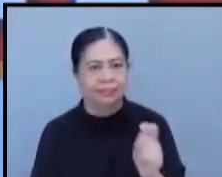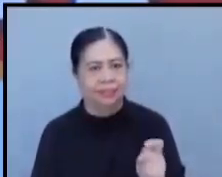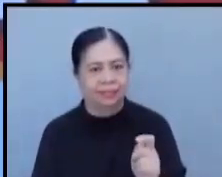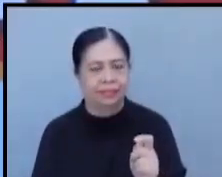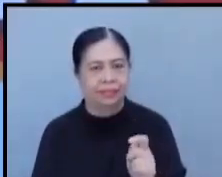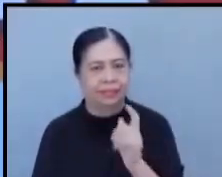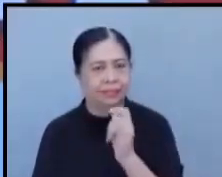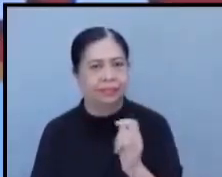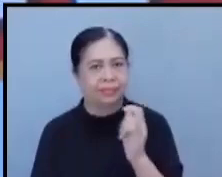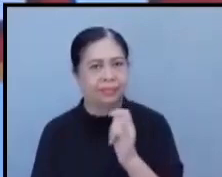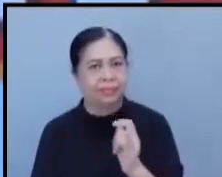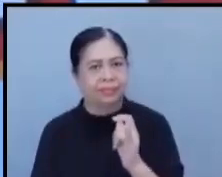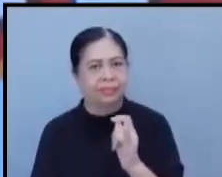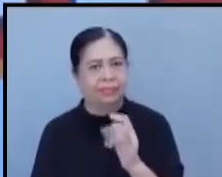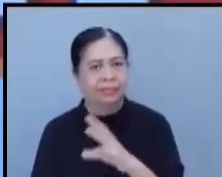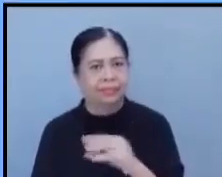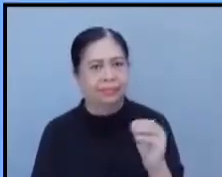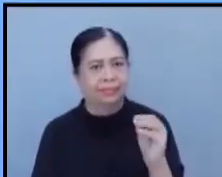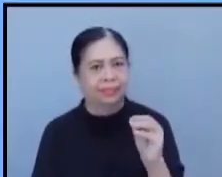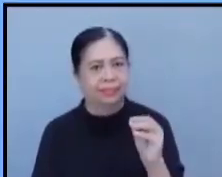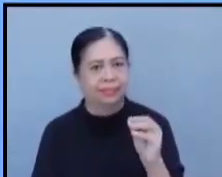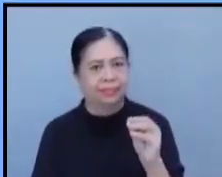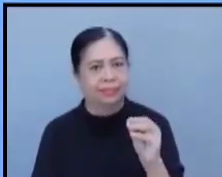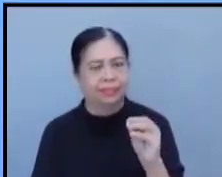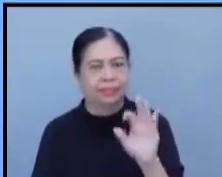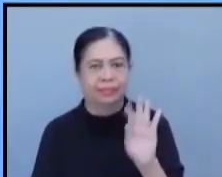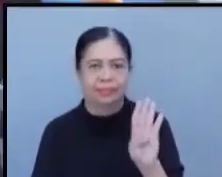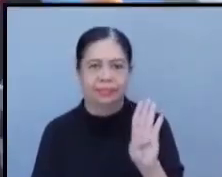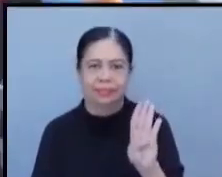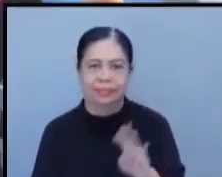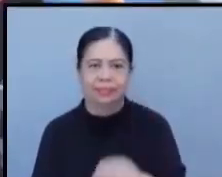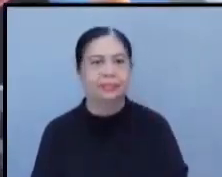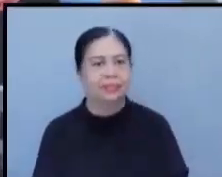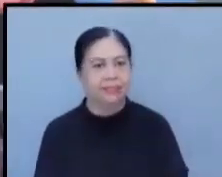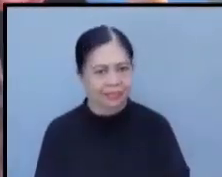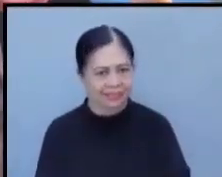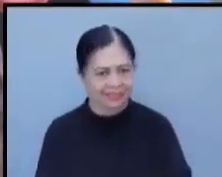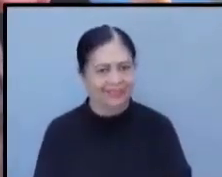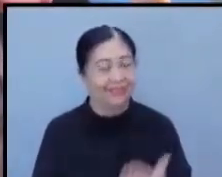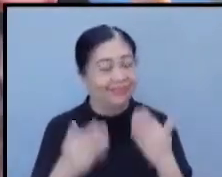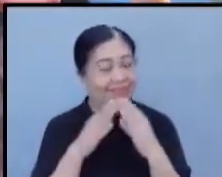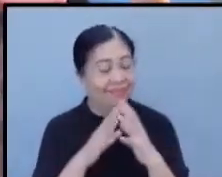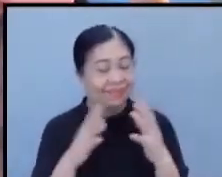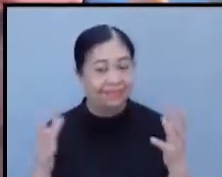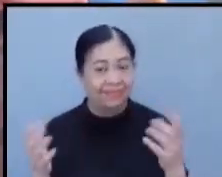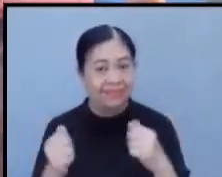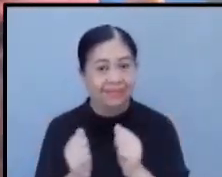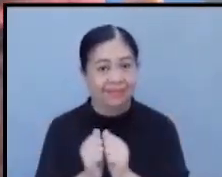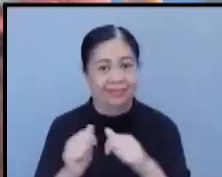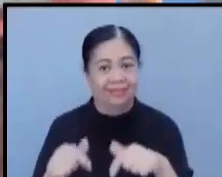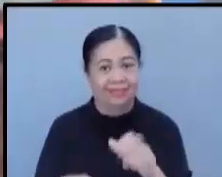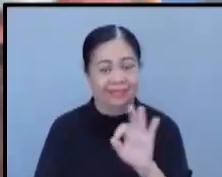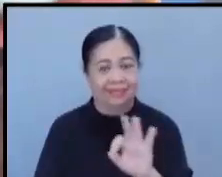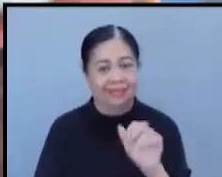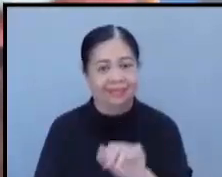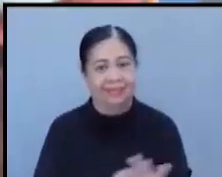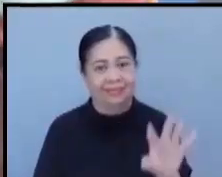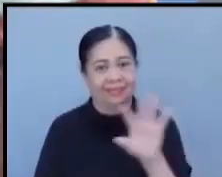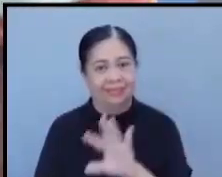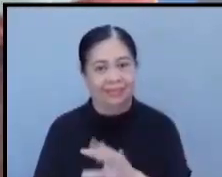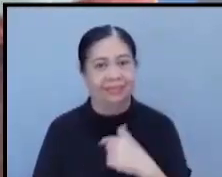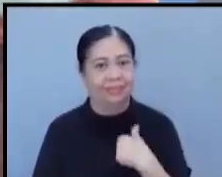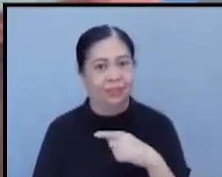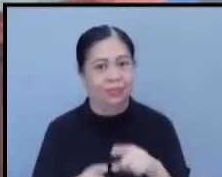YouTube, and Facebook. Ayan. Thank you so much sa pagsama sa amin this Friday morning, Savannah. Ako rin meron din ang